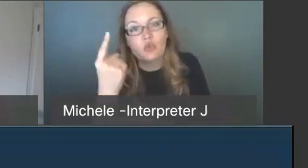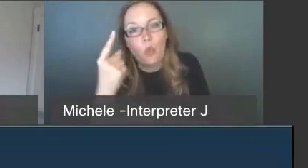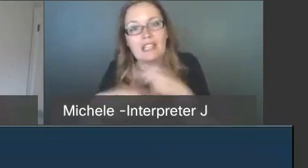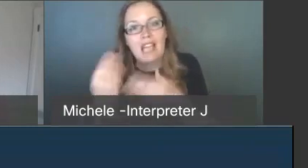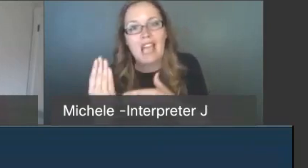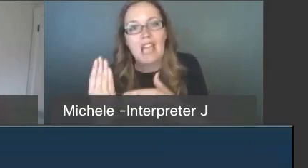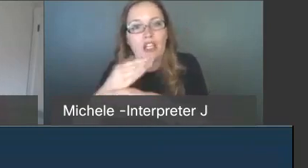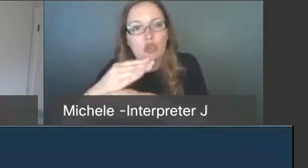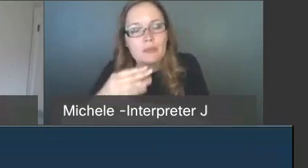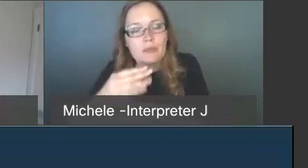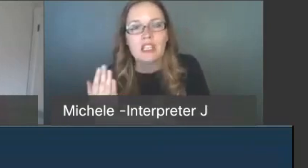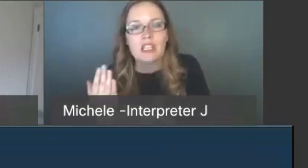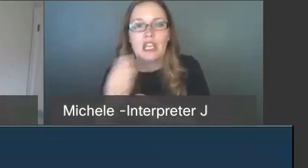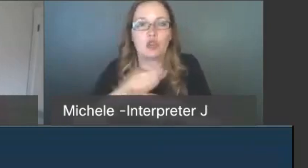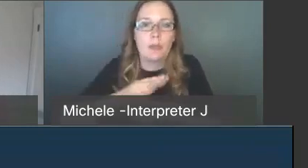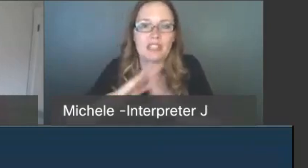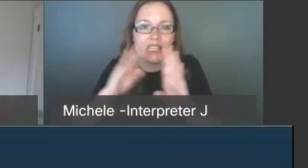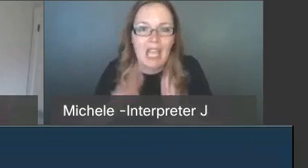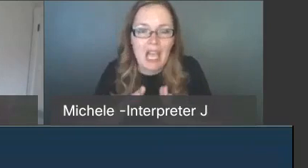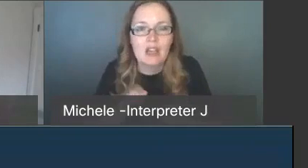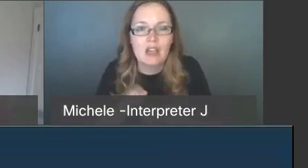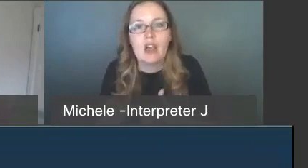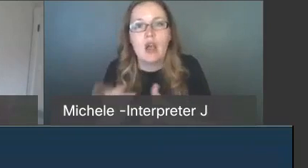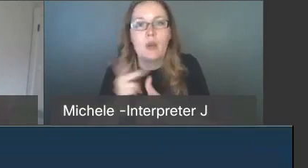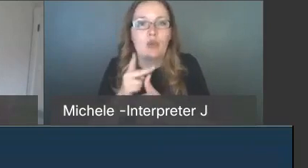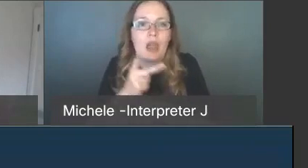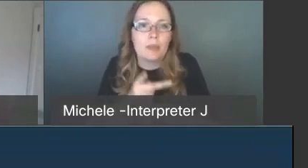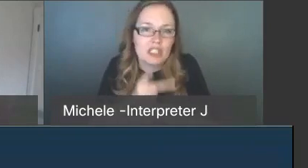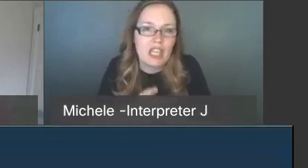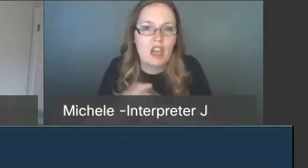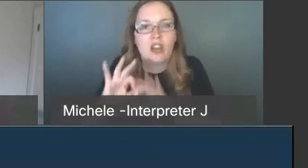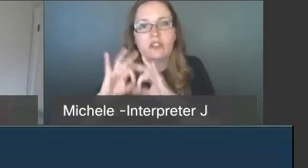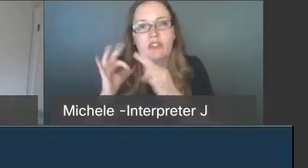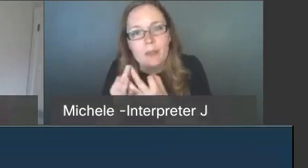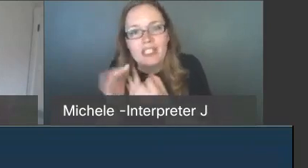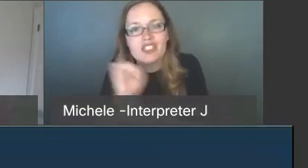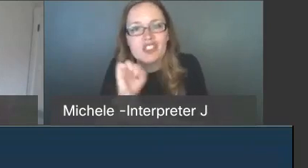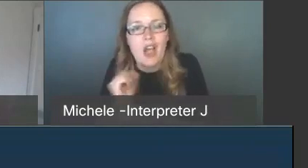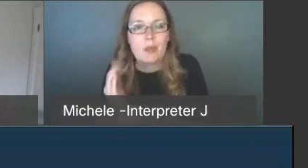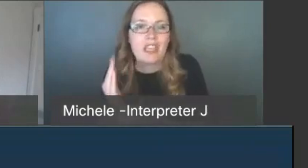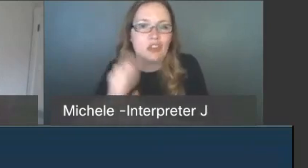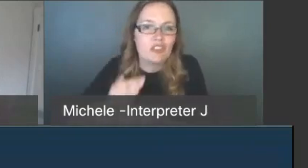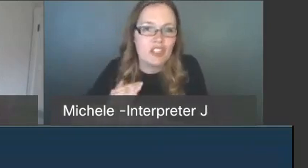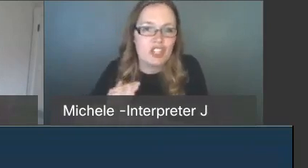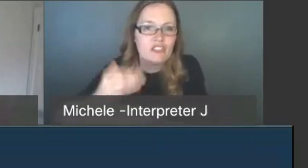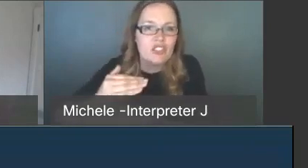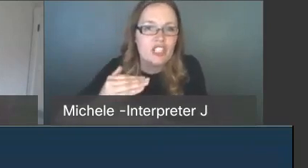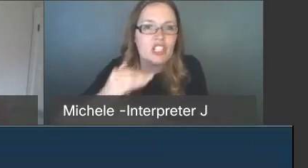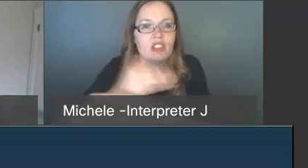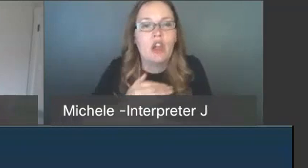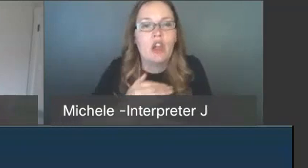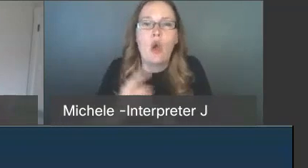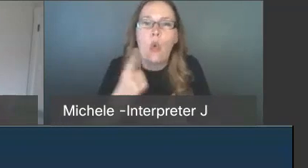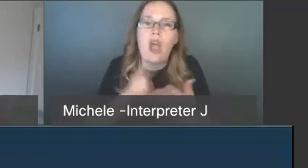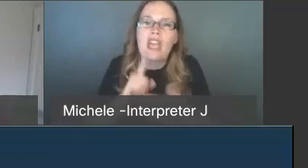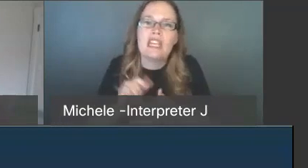and primary care, family, education, occupation, etc. So that's always a consideration: is what is the